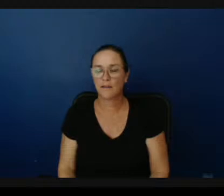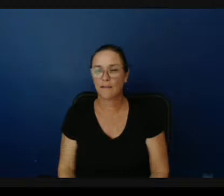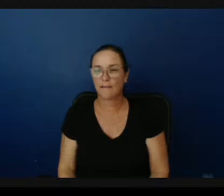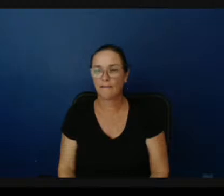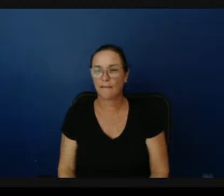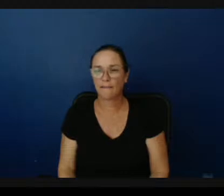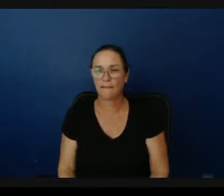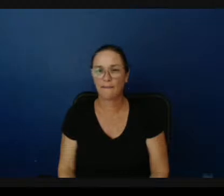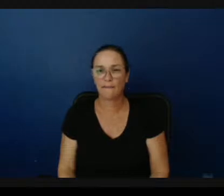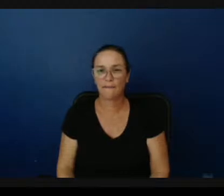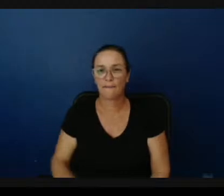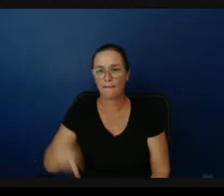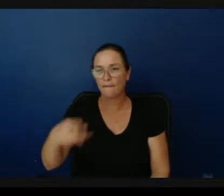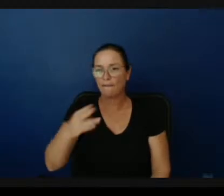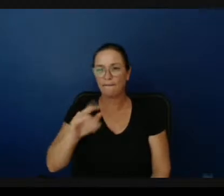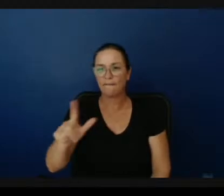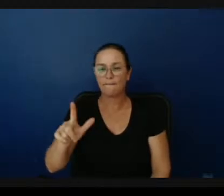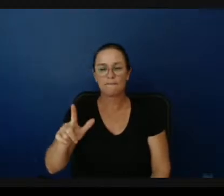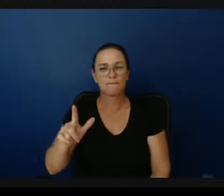Nope.